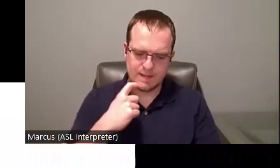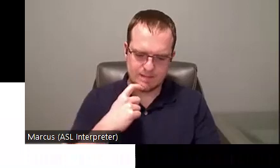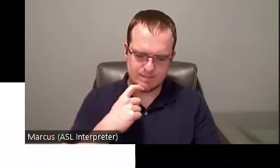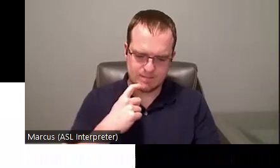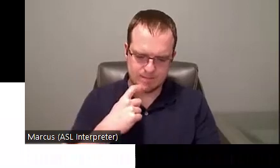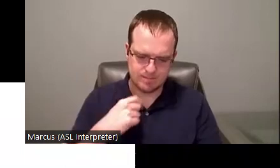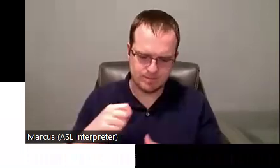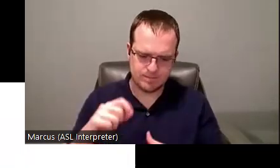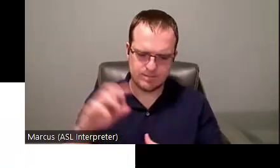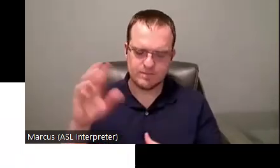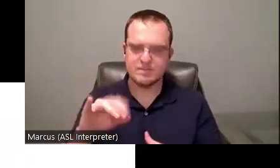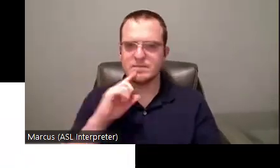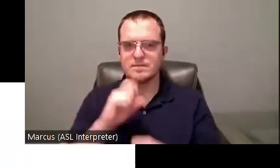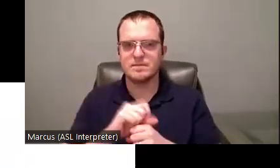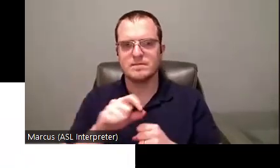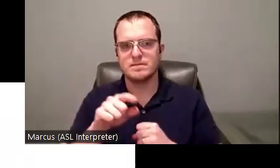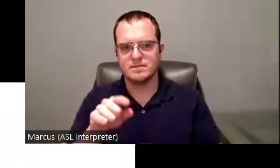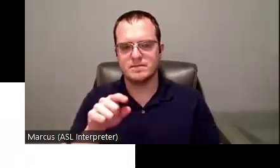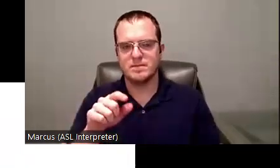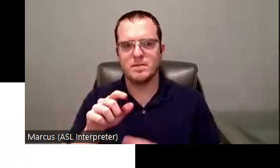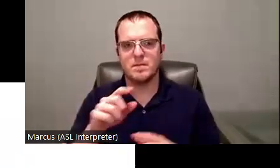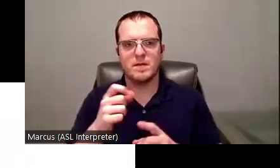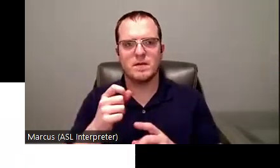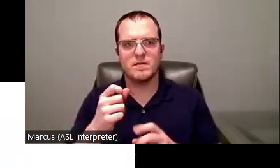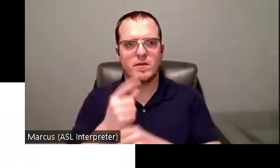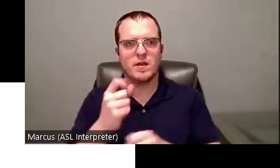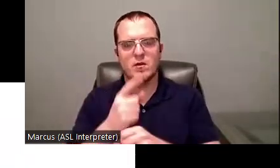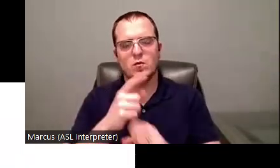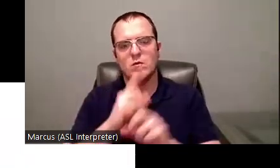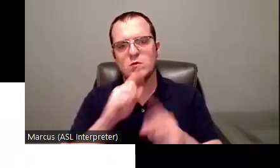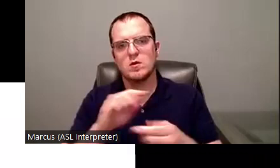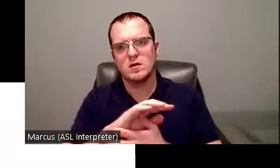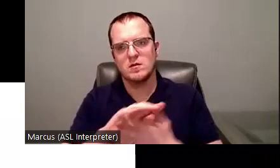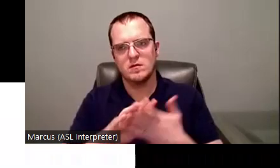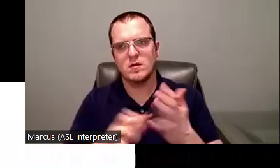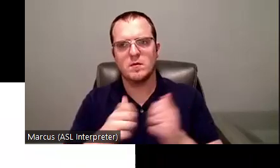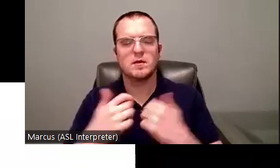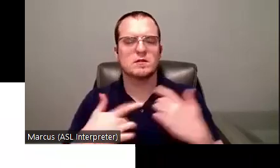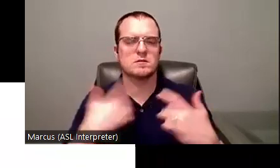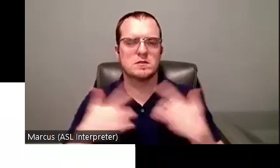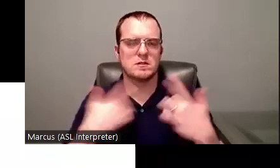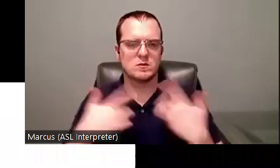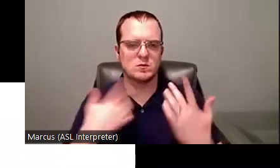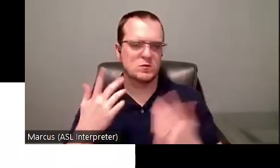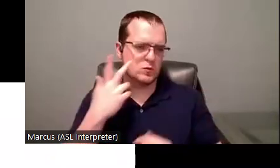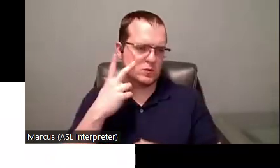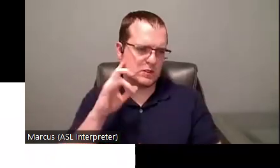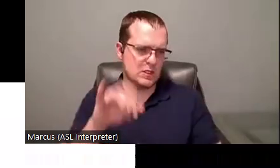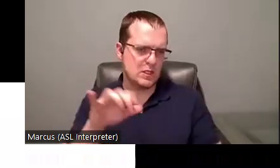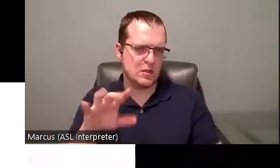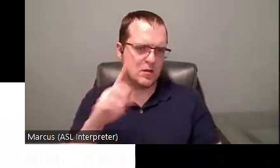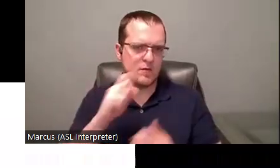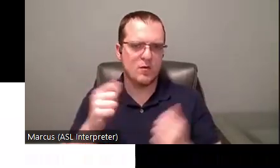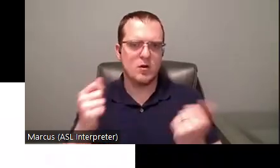do sort of annual report outs too that combine all of these things. So I'll be excited, to see that just for everything that we